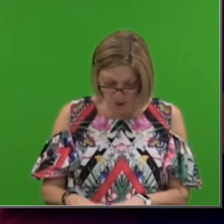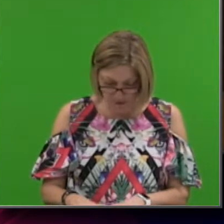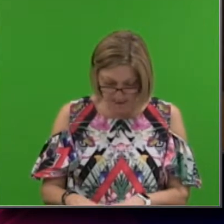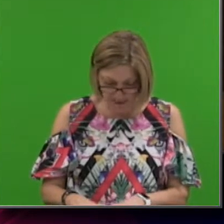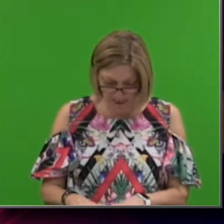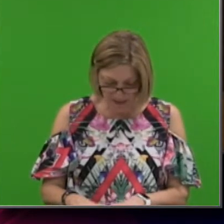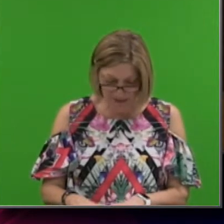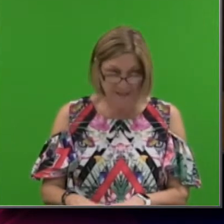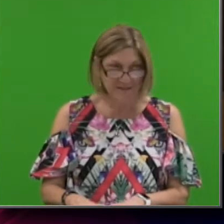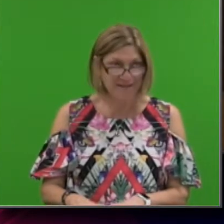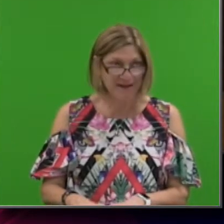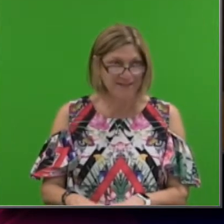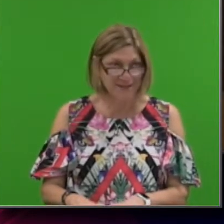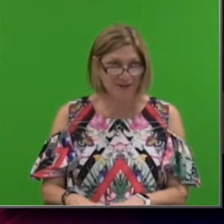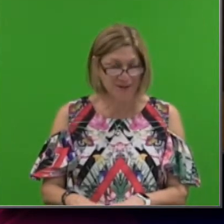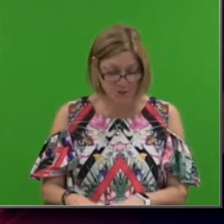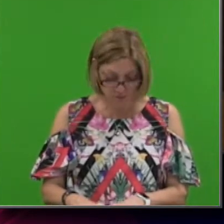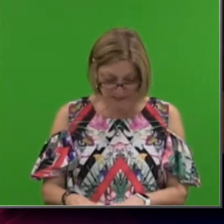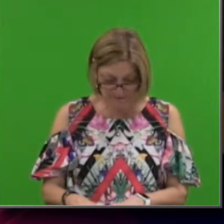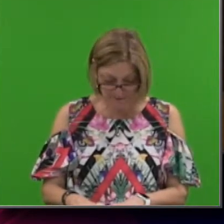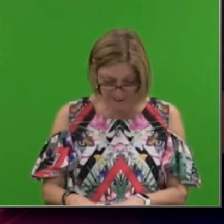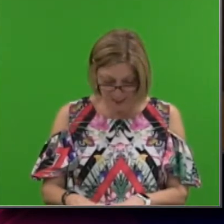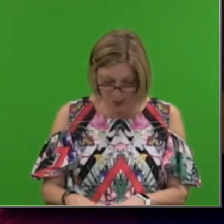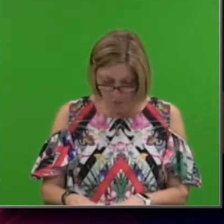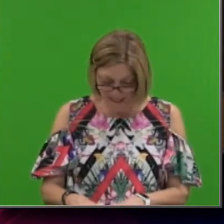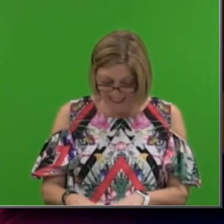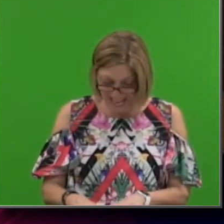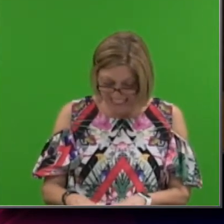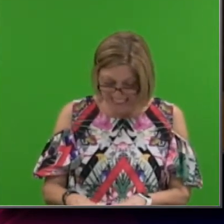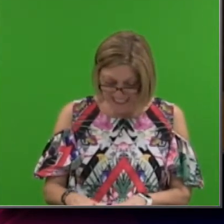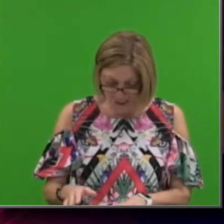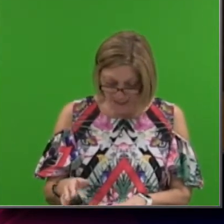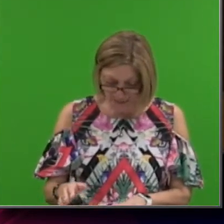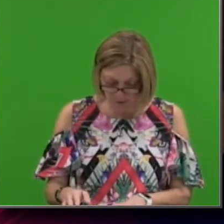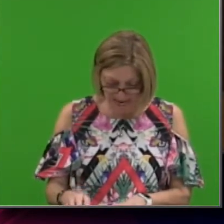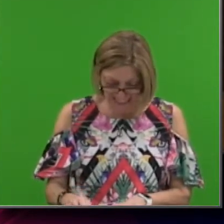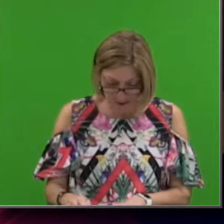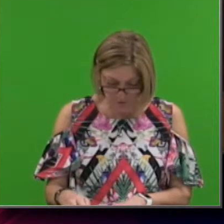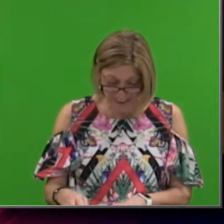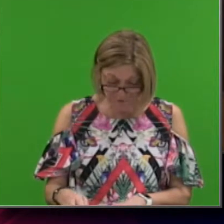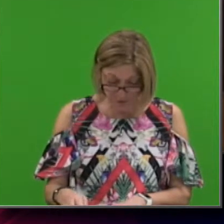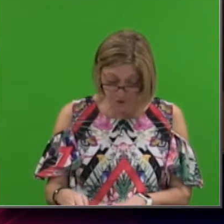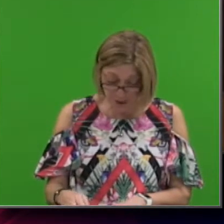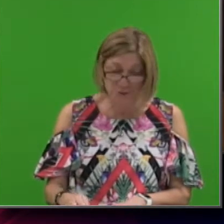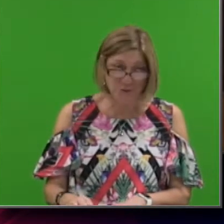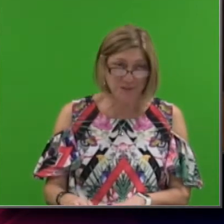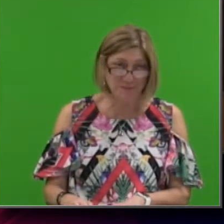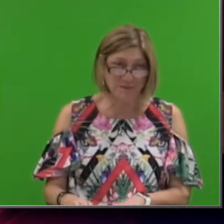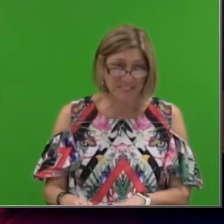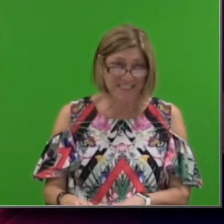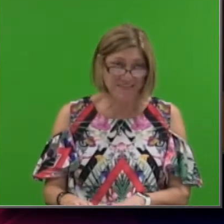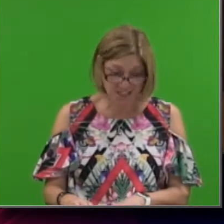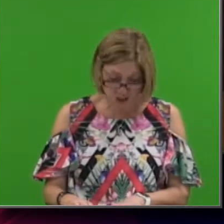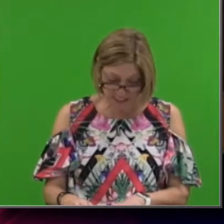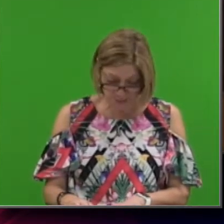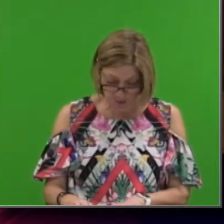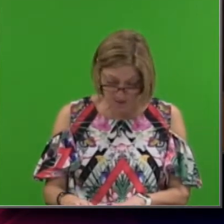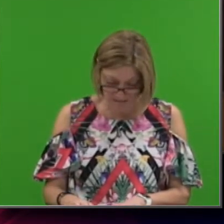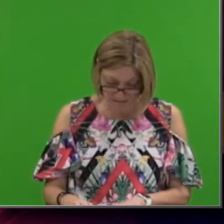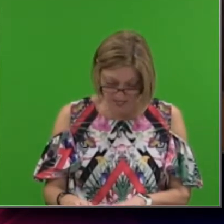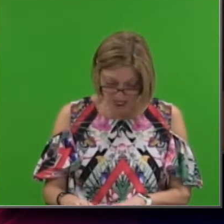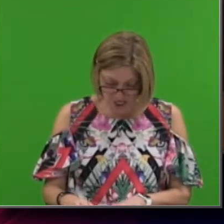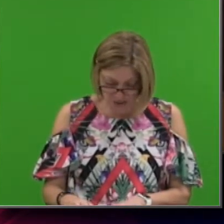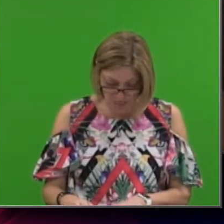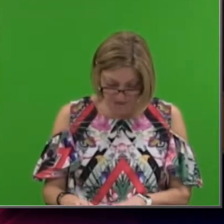woman chose their colors and started to weave. When at last they stopped, Arachne grinned, for she truly believed that she had